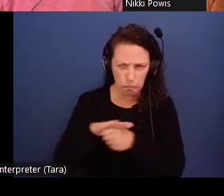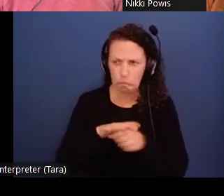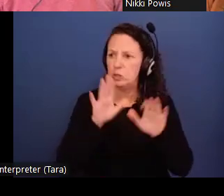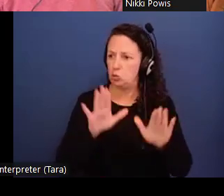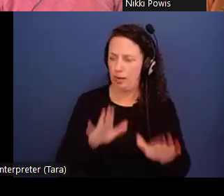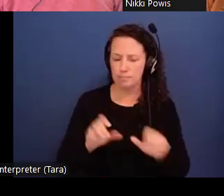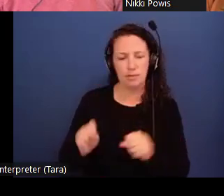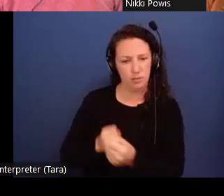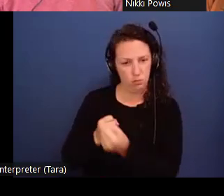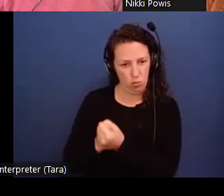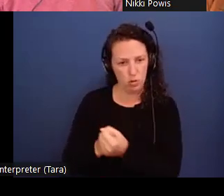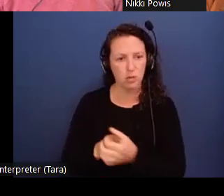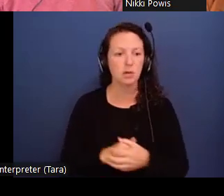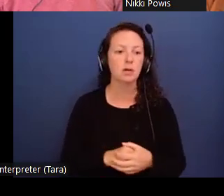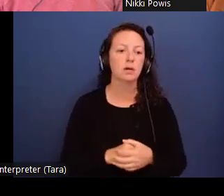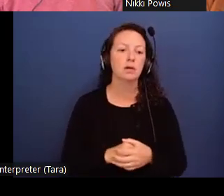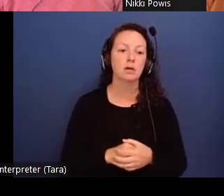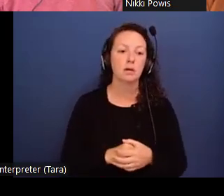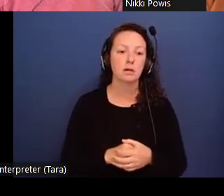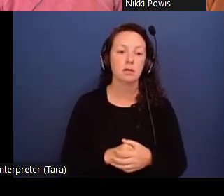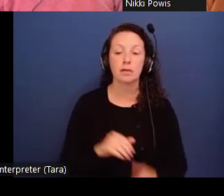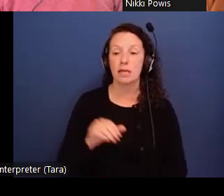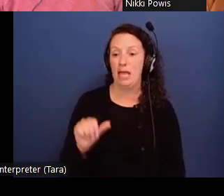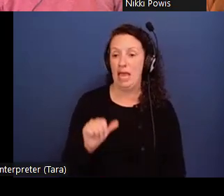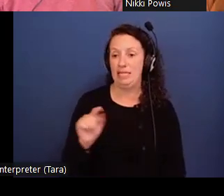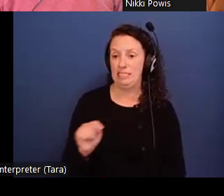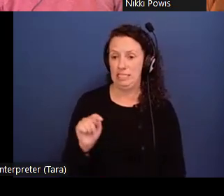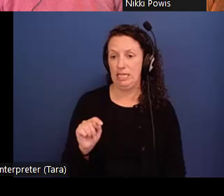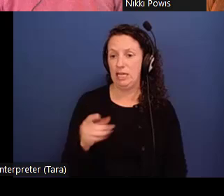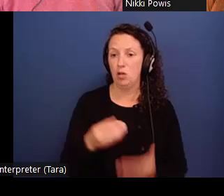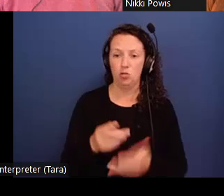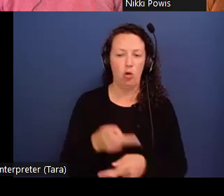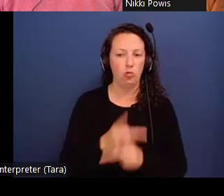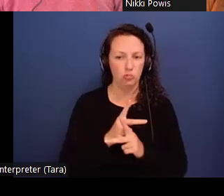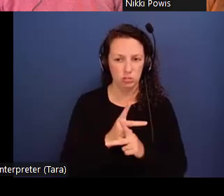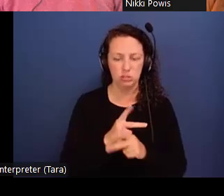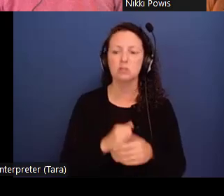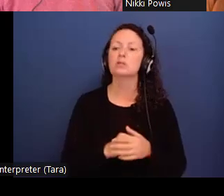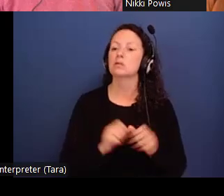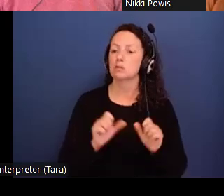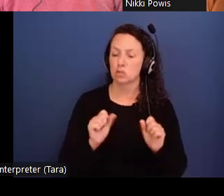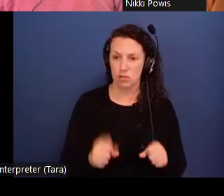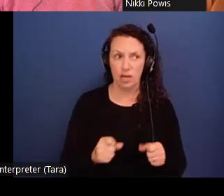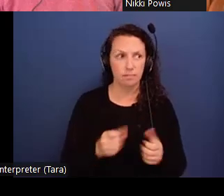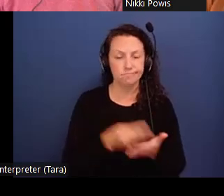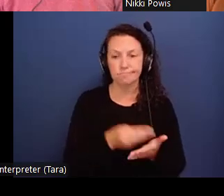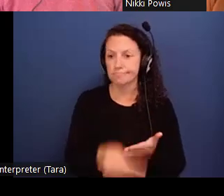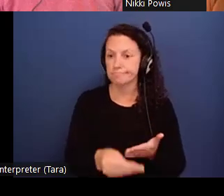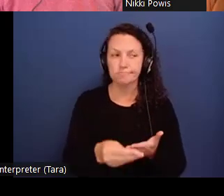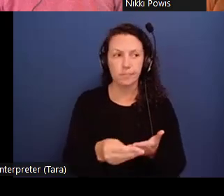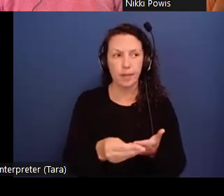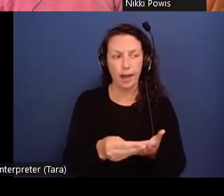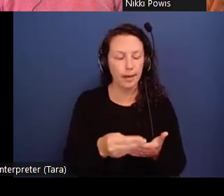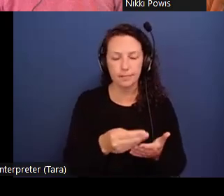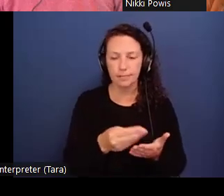that. There's AT loans that you can get to be able to purchase something with very, very low interest if you